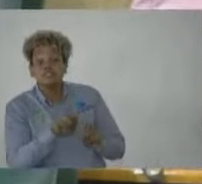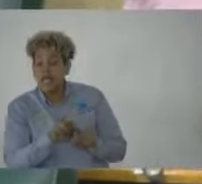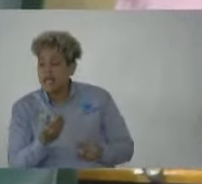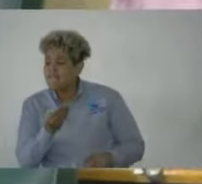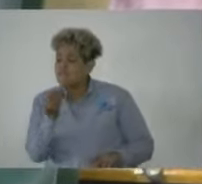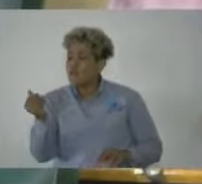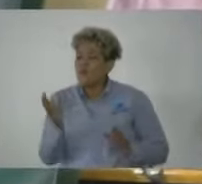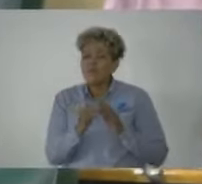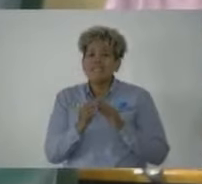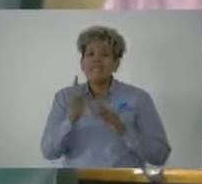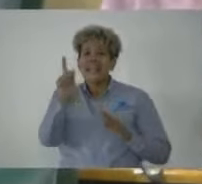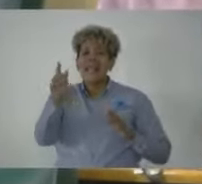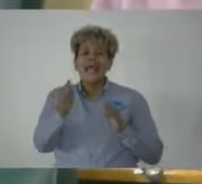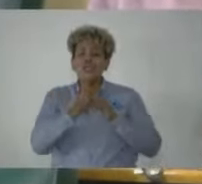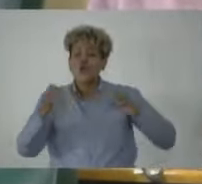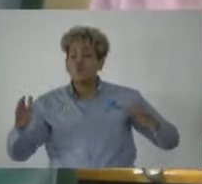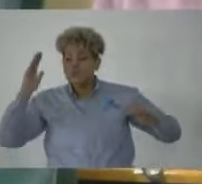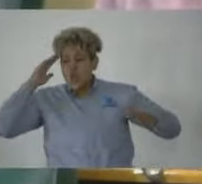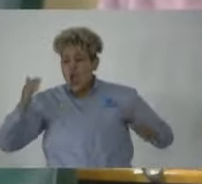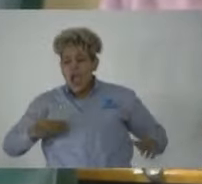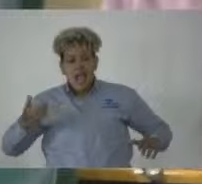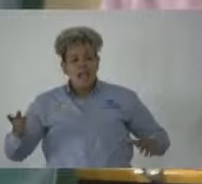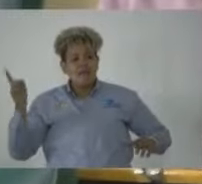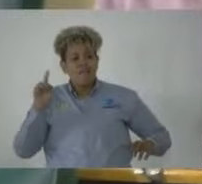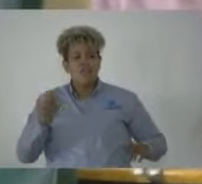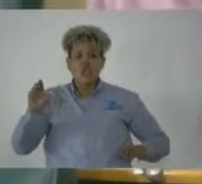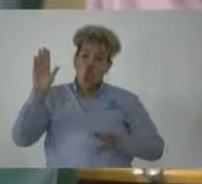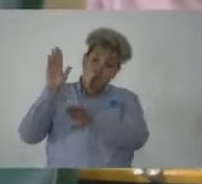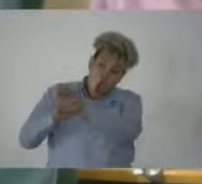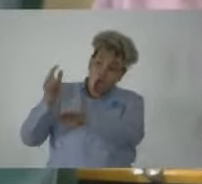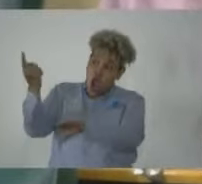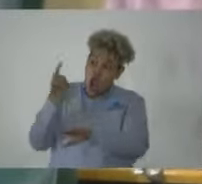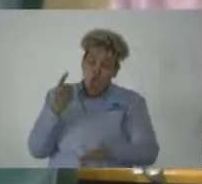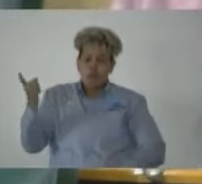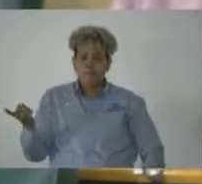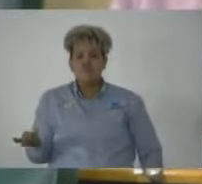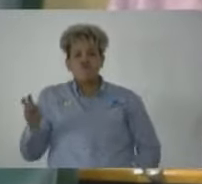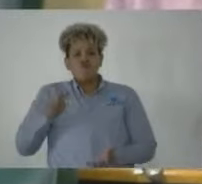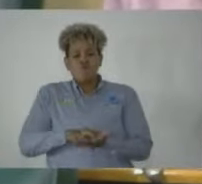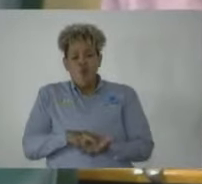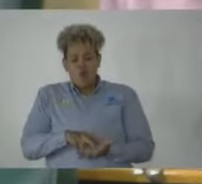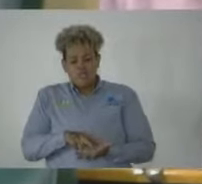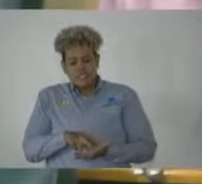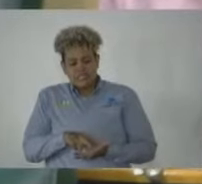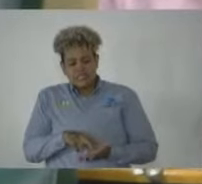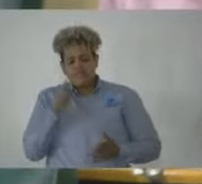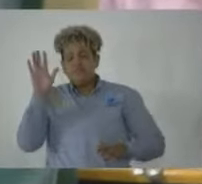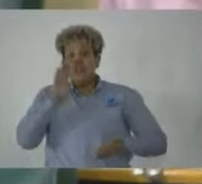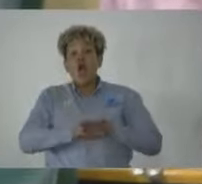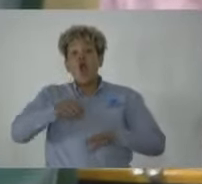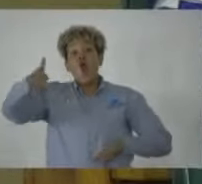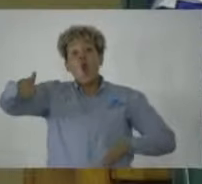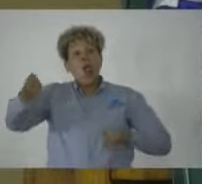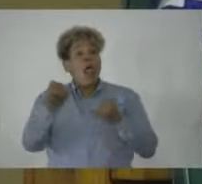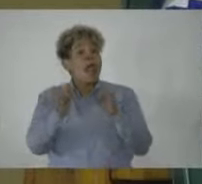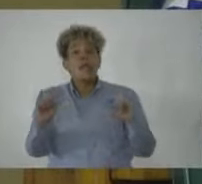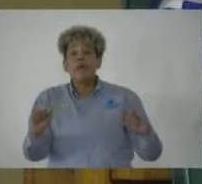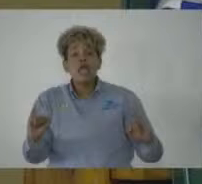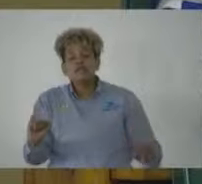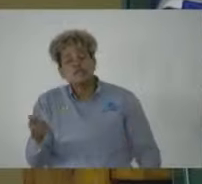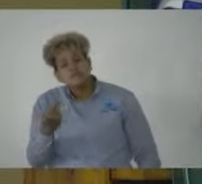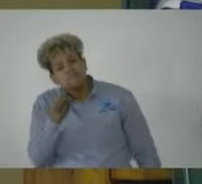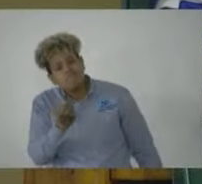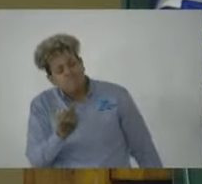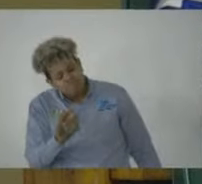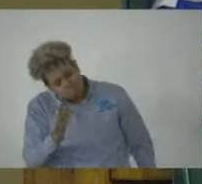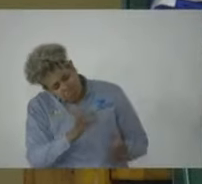later, without invitation or solicitation, rose to his feet on his own accord and addressed